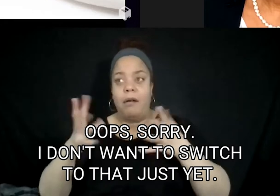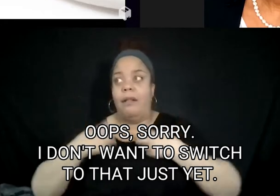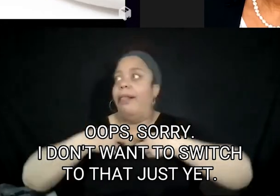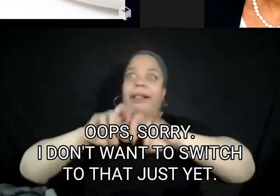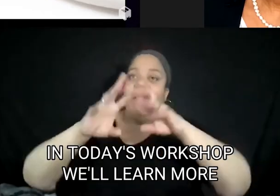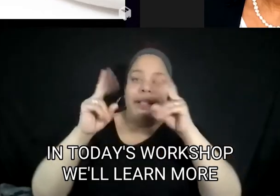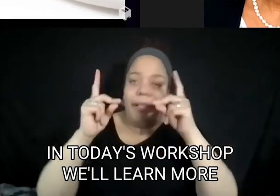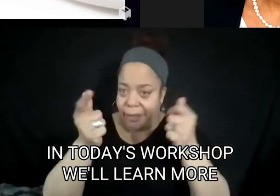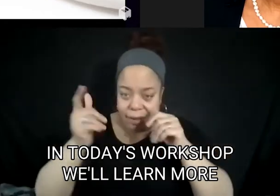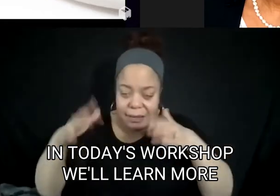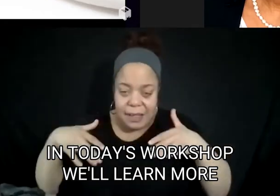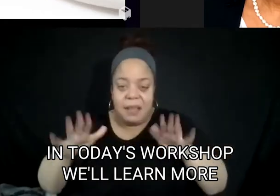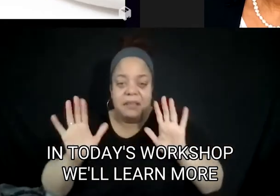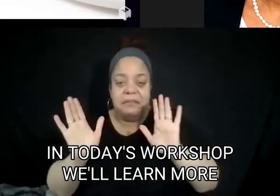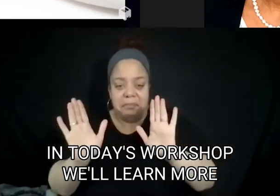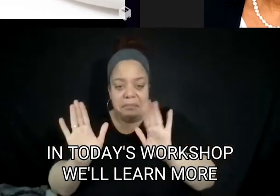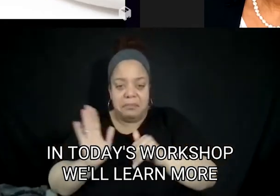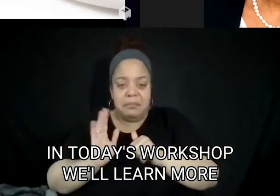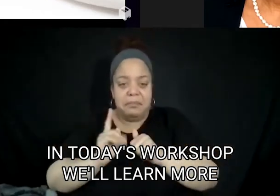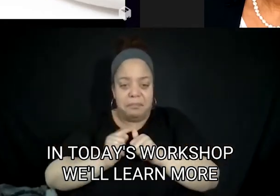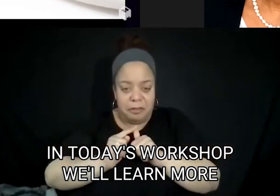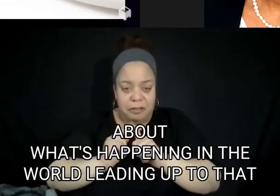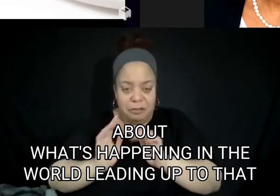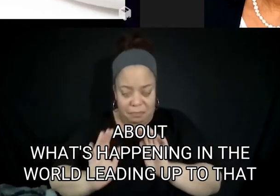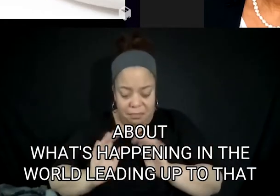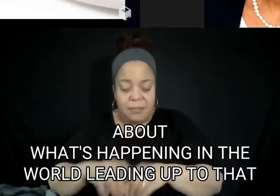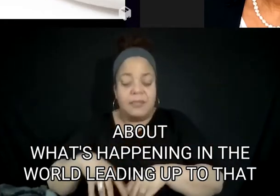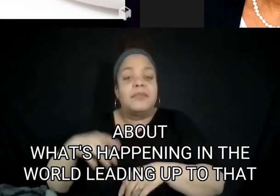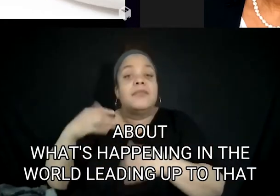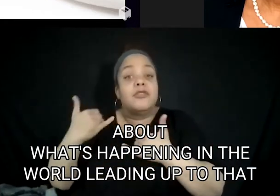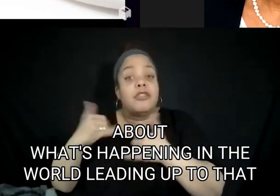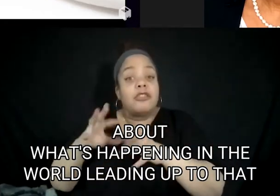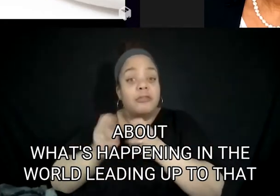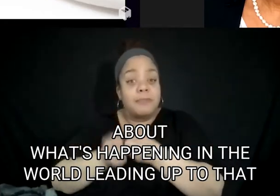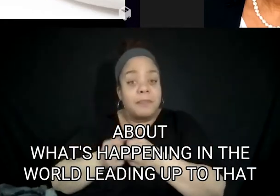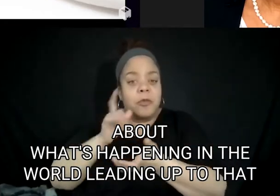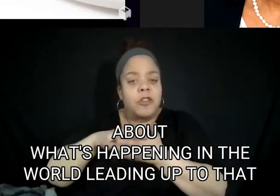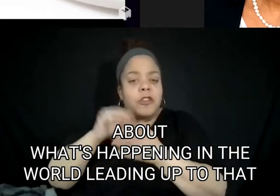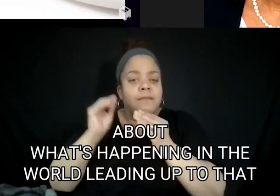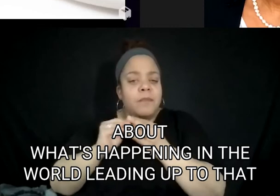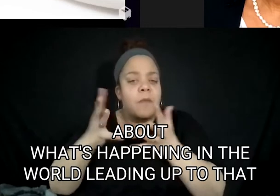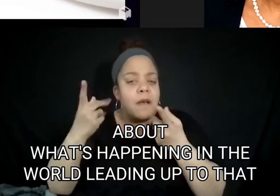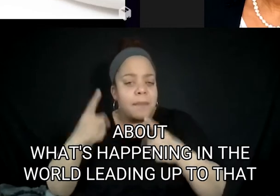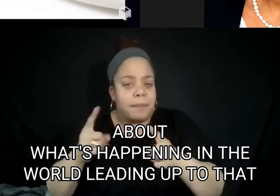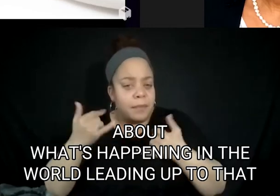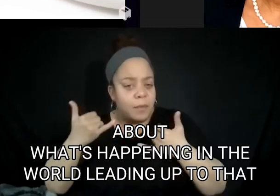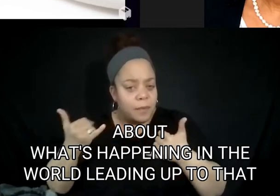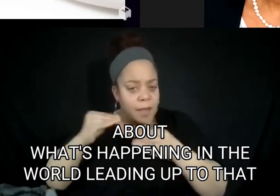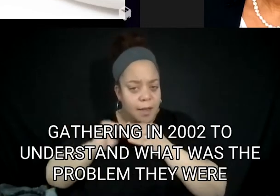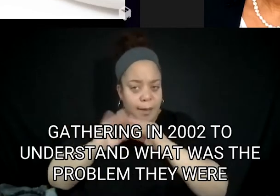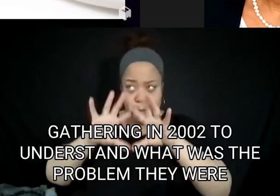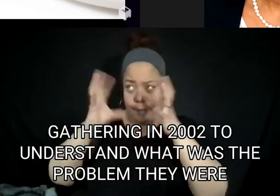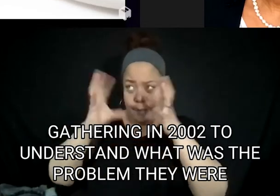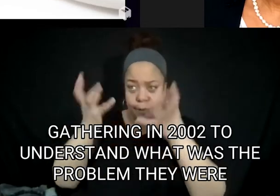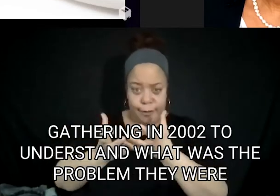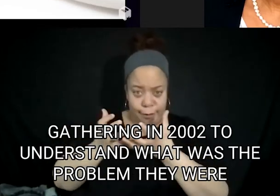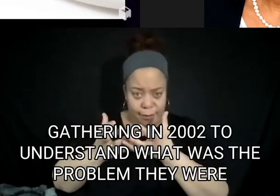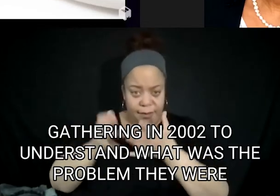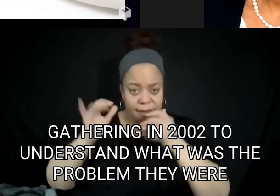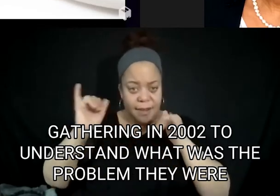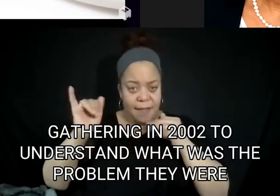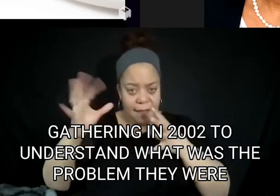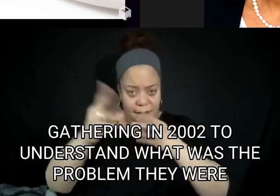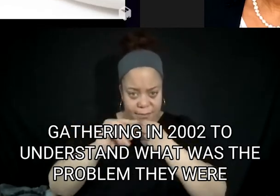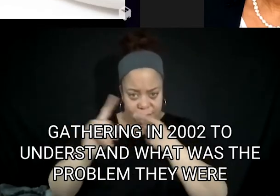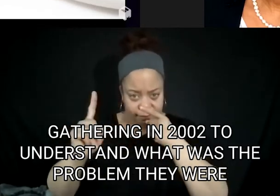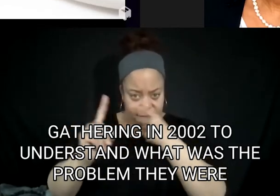2002 to understand, you know, what was the problem they were hoping to solve then. We'll get to know the